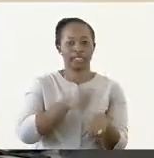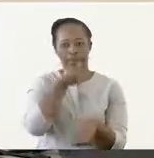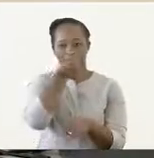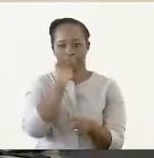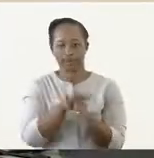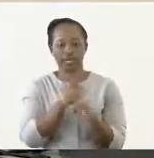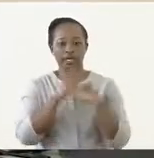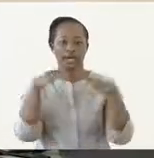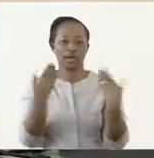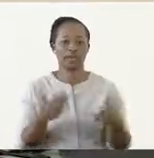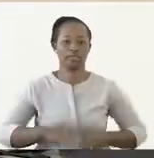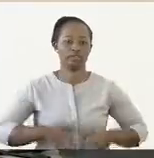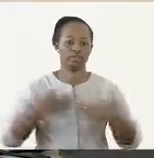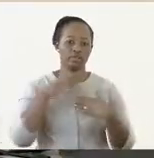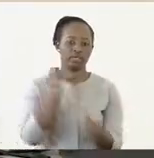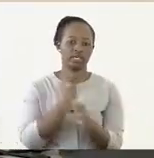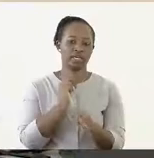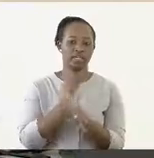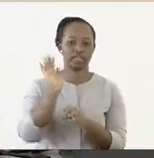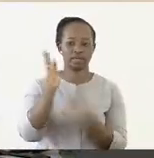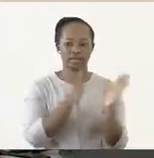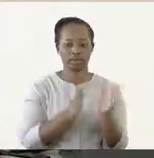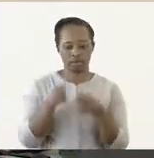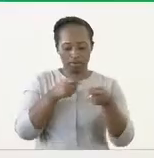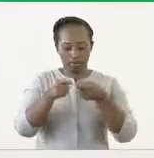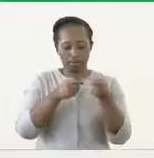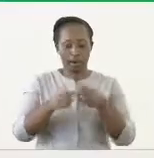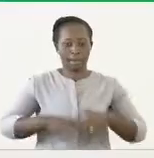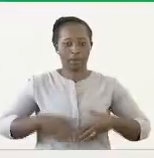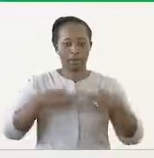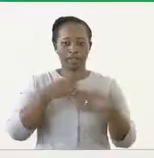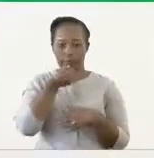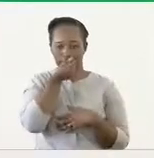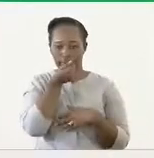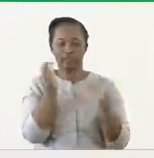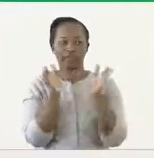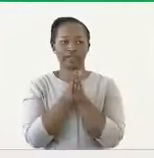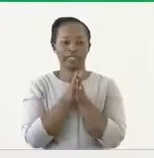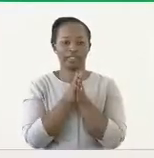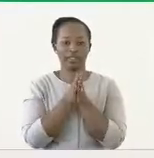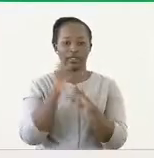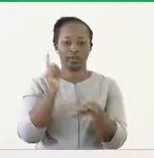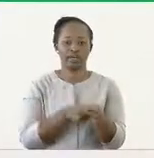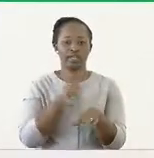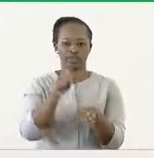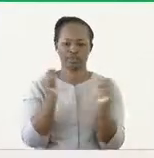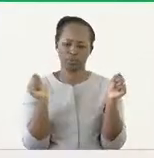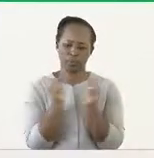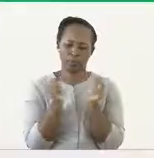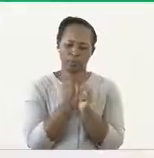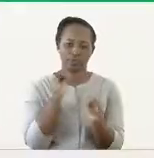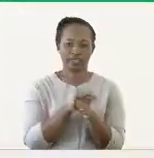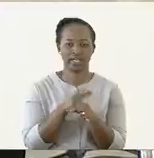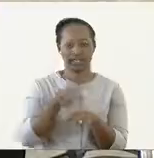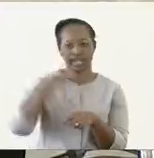how does the body does by all means to regulate the body temperature. And when it is too cold, I think